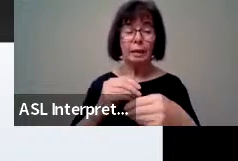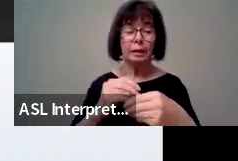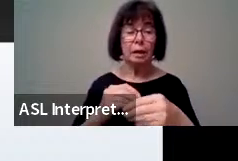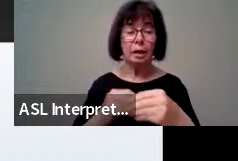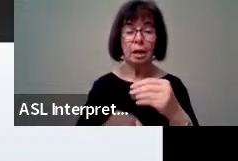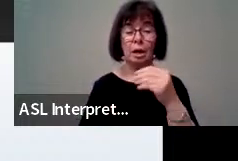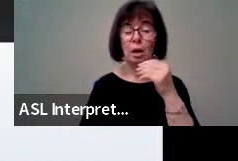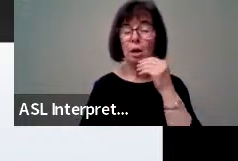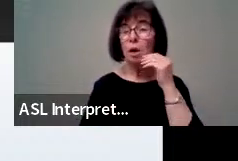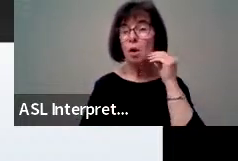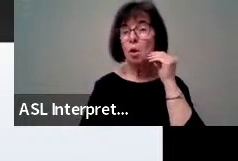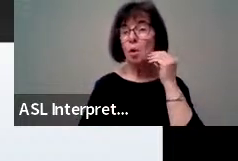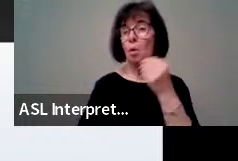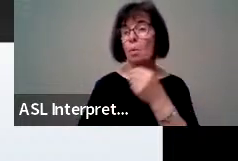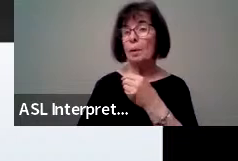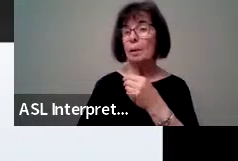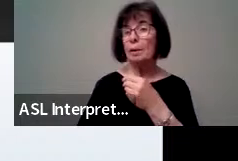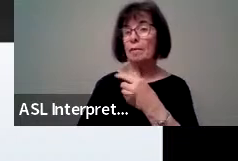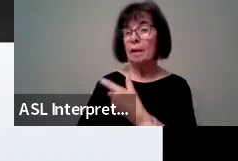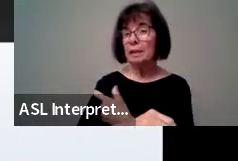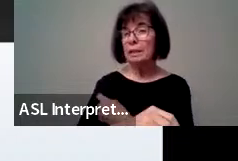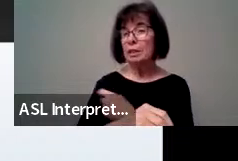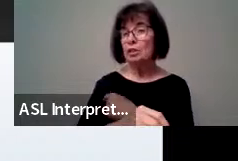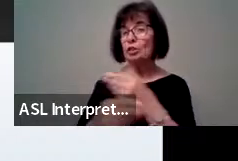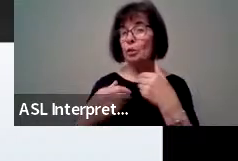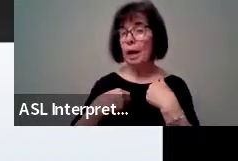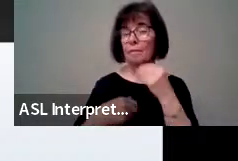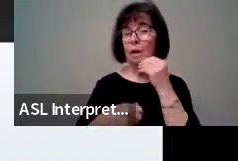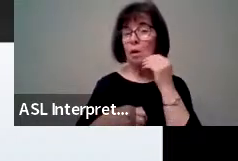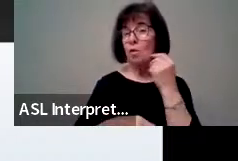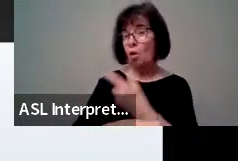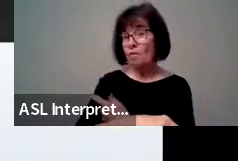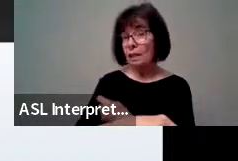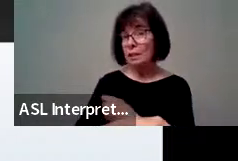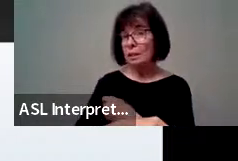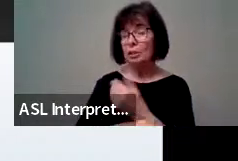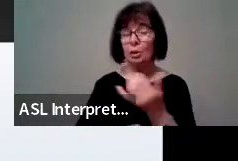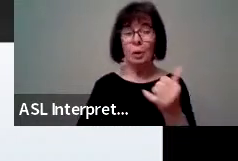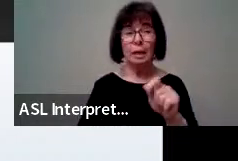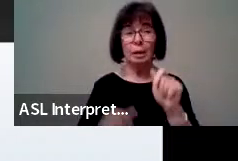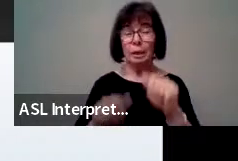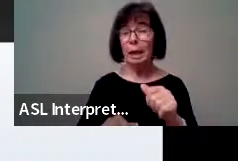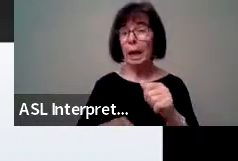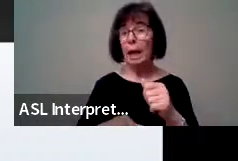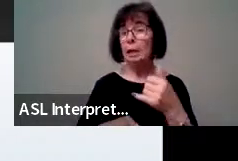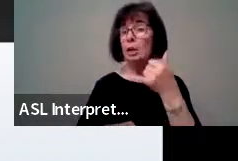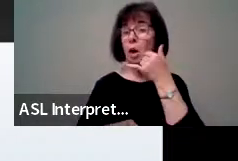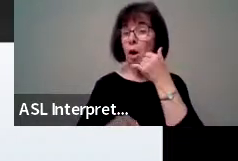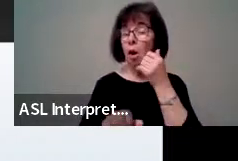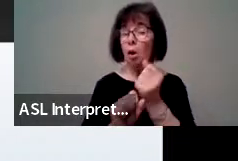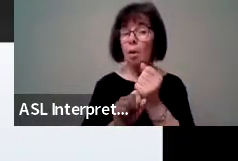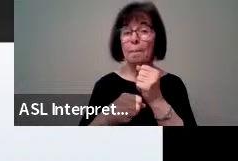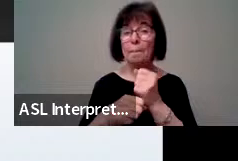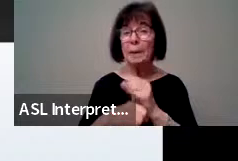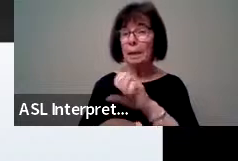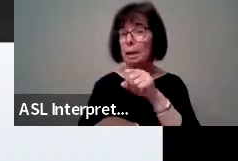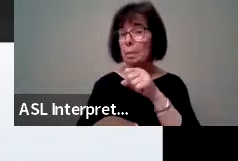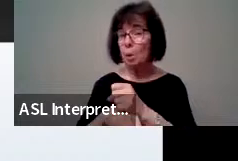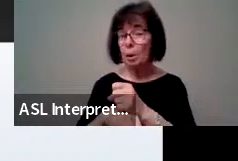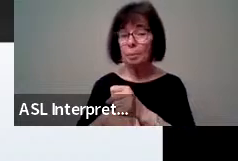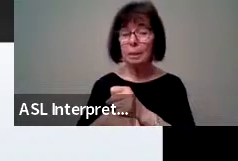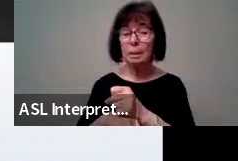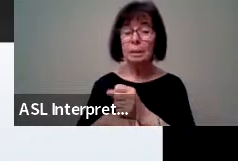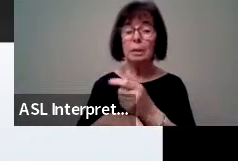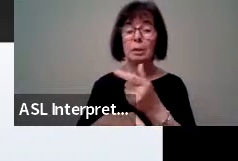homebound vaccination program, to at-home vaccinations. So basically anyone can call or make an appointment through our web-based platform